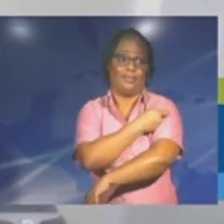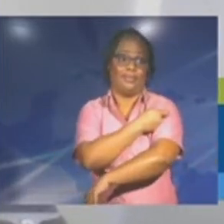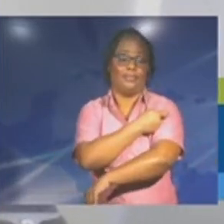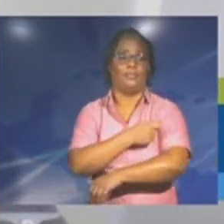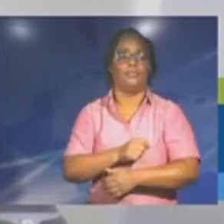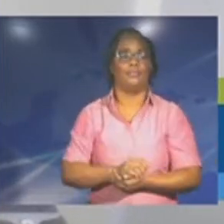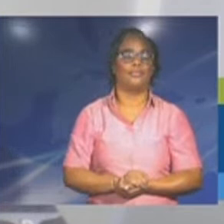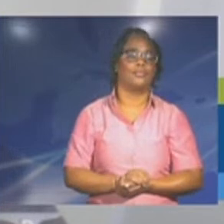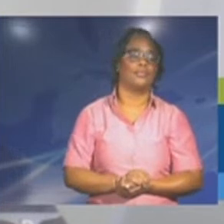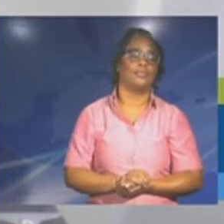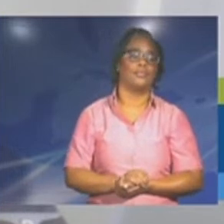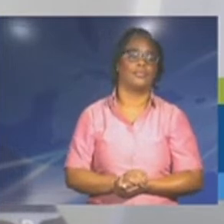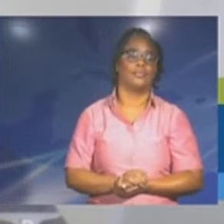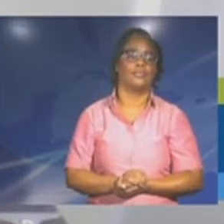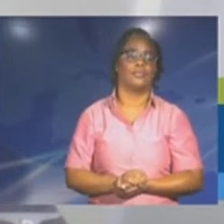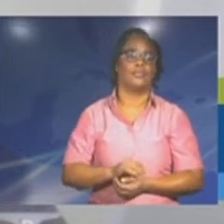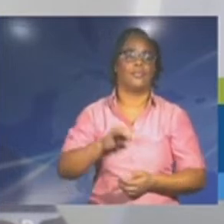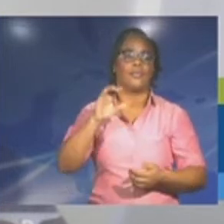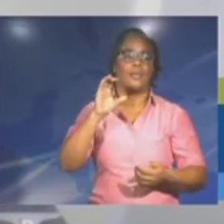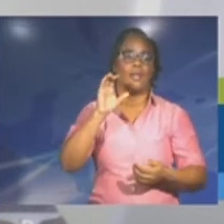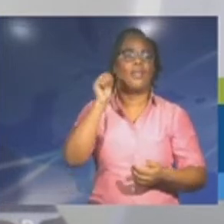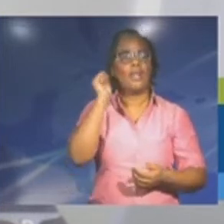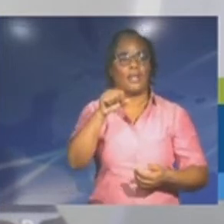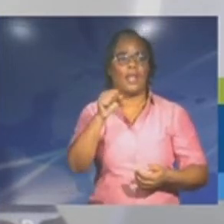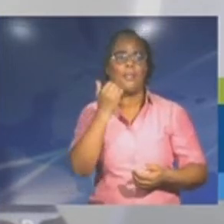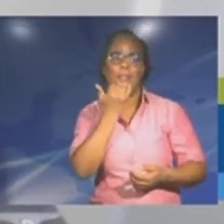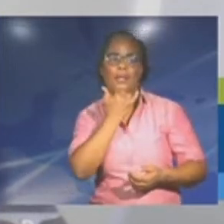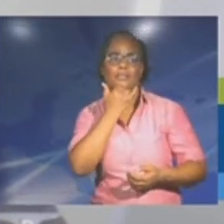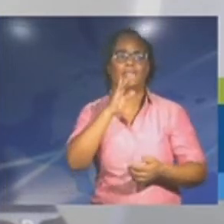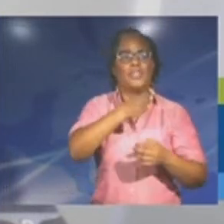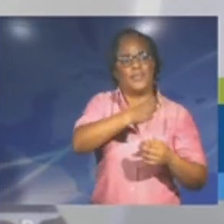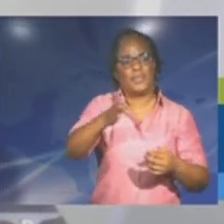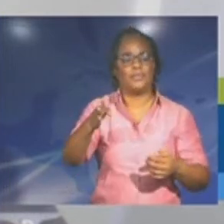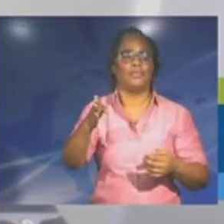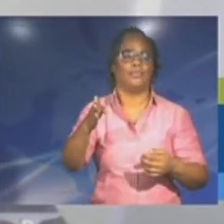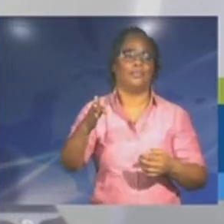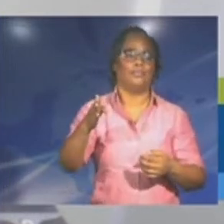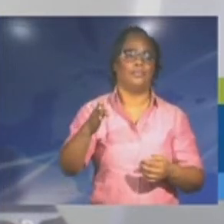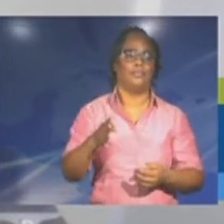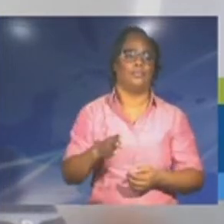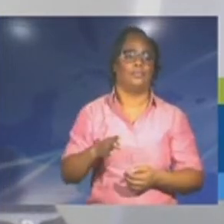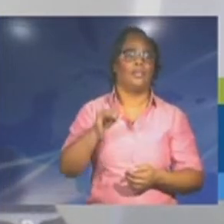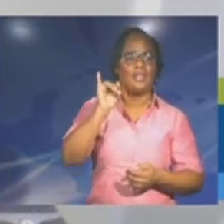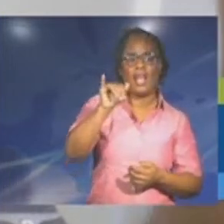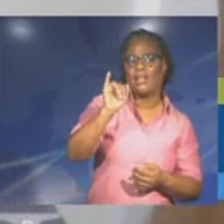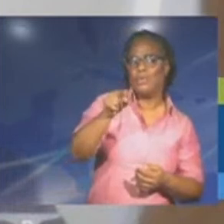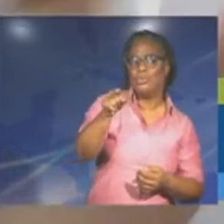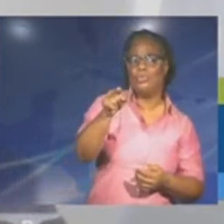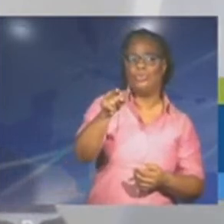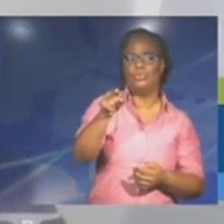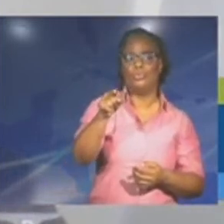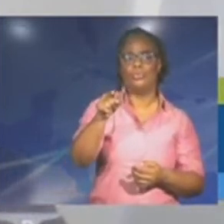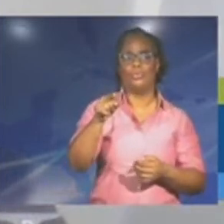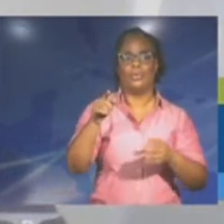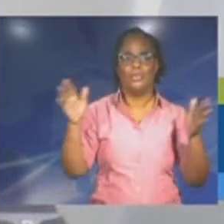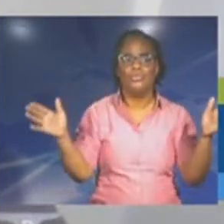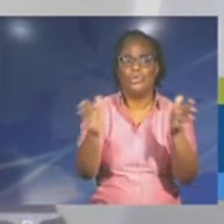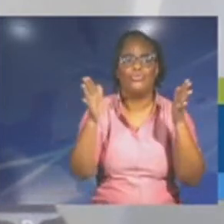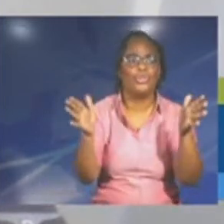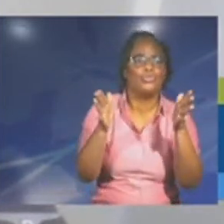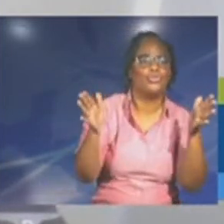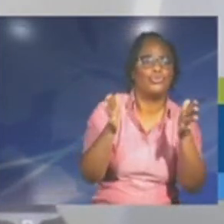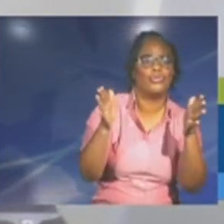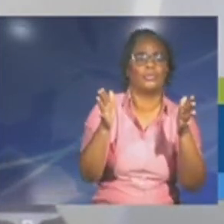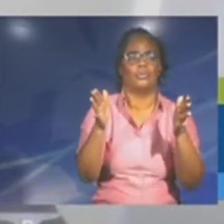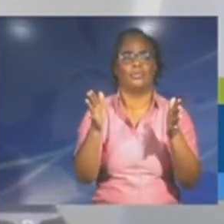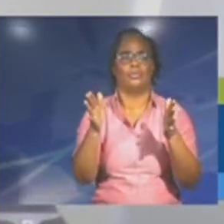immunity levels. And you indicated then that we were going to engage in some campaigns to bring that back up. Where do we stand